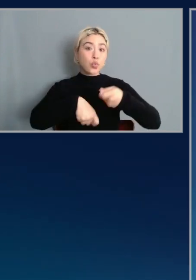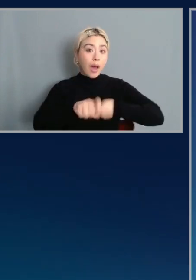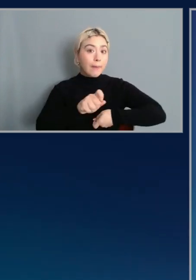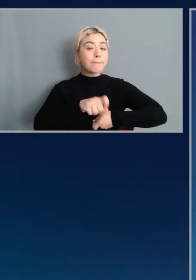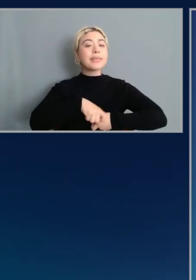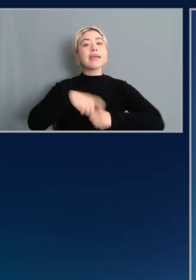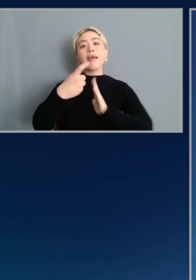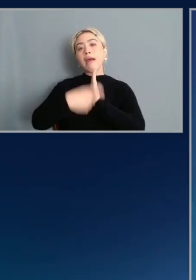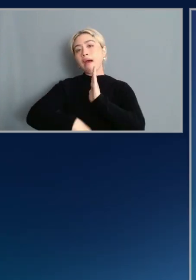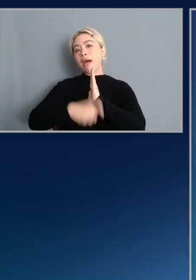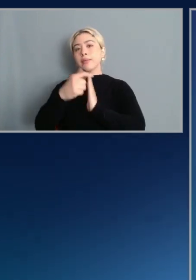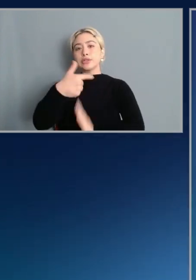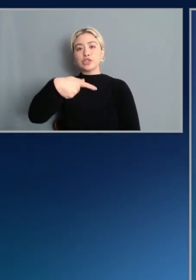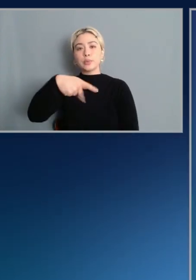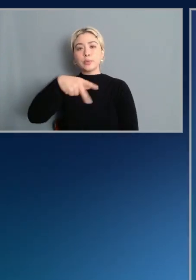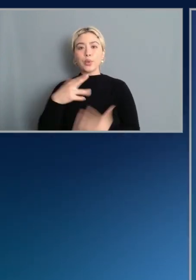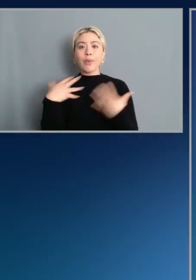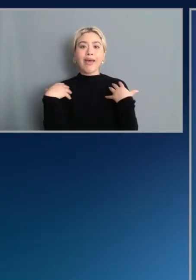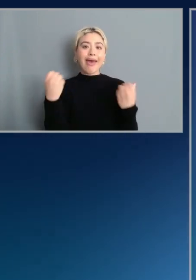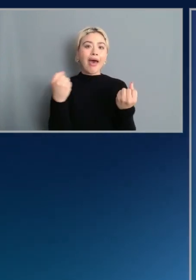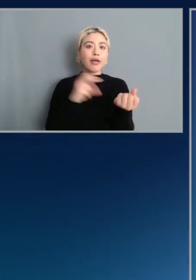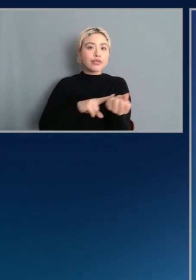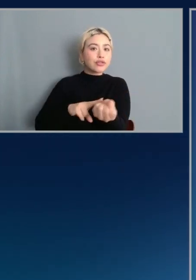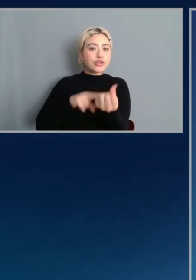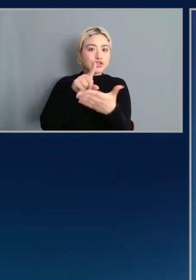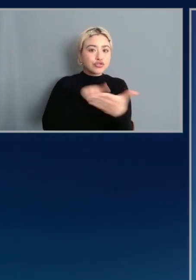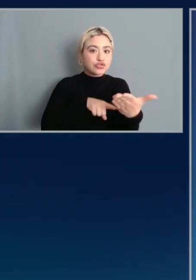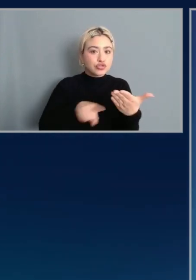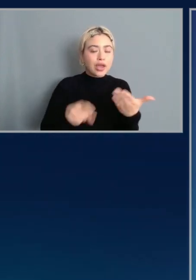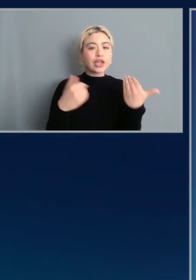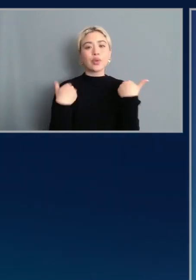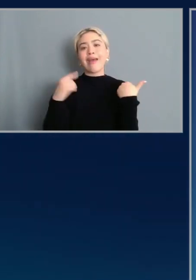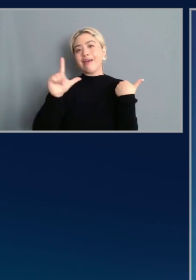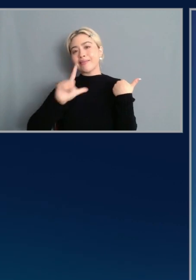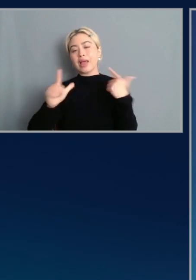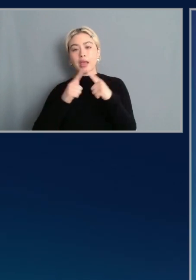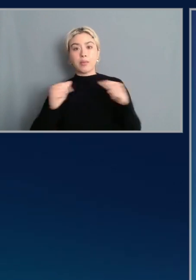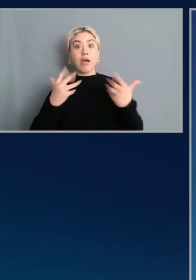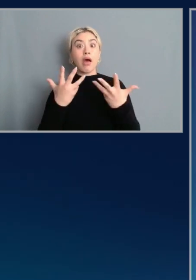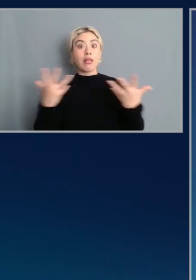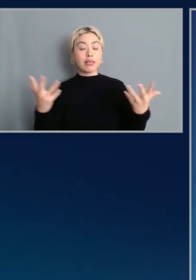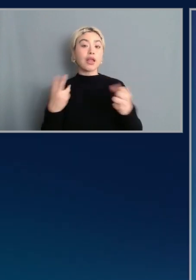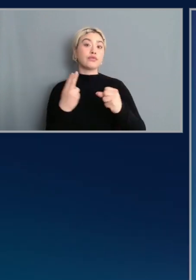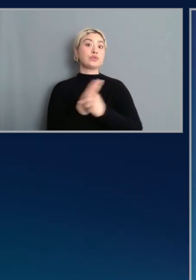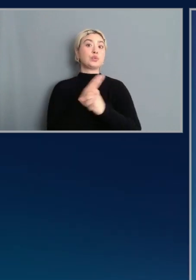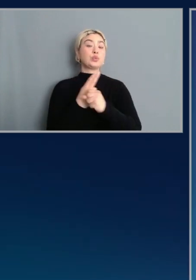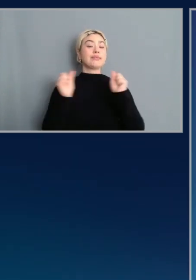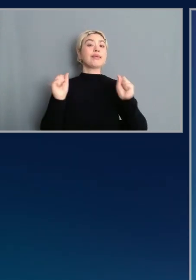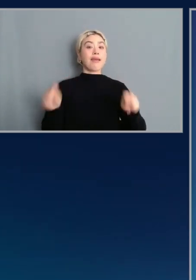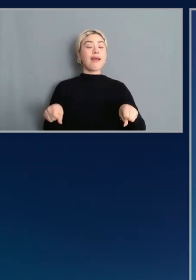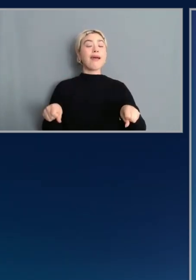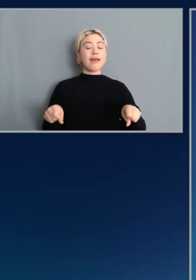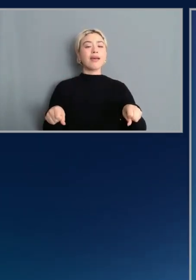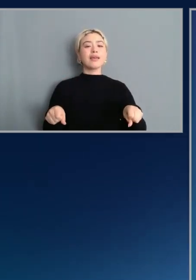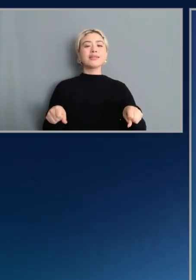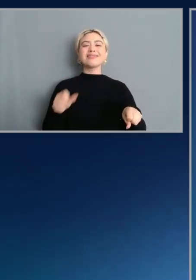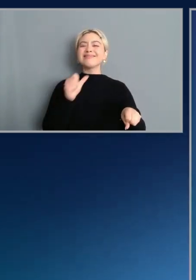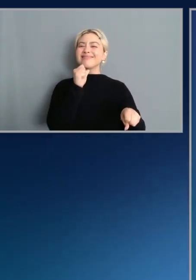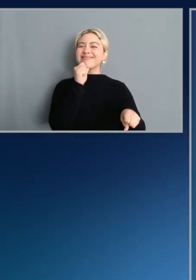GPU health checking, you have these distributed training libraries, you have a lot of optimization. Not